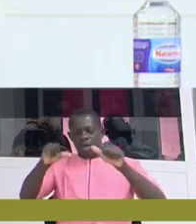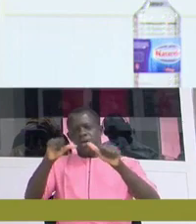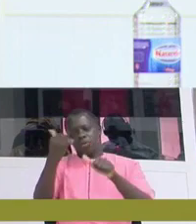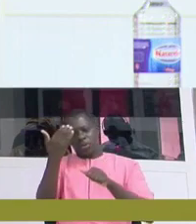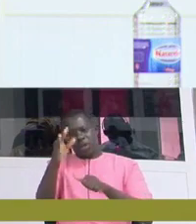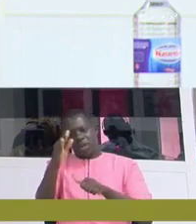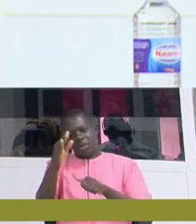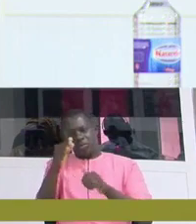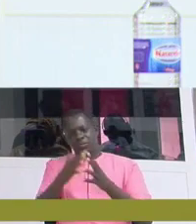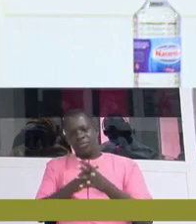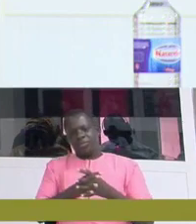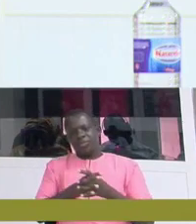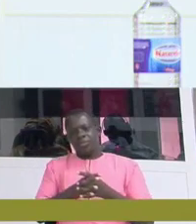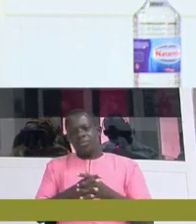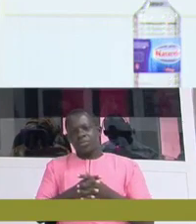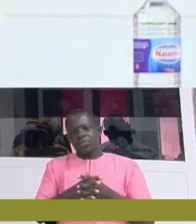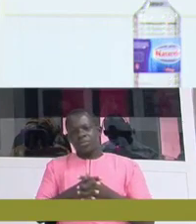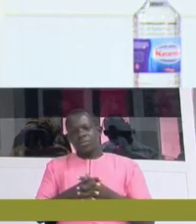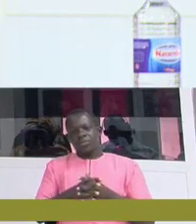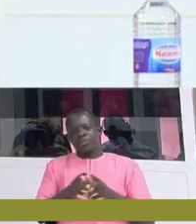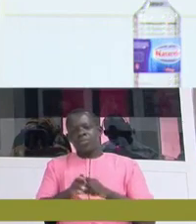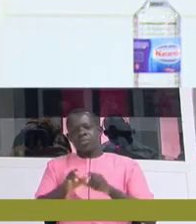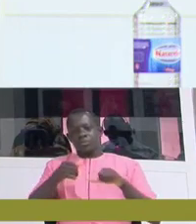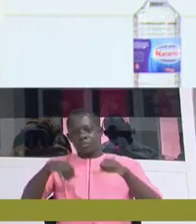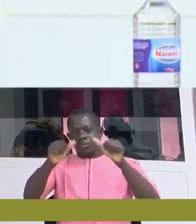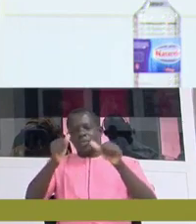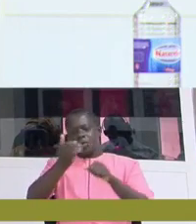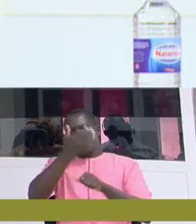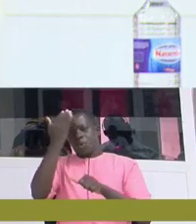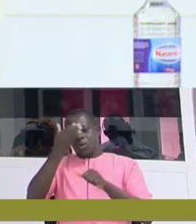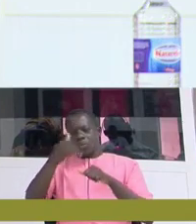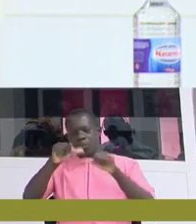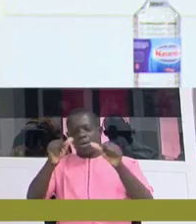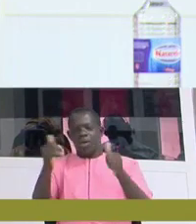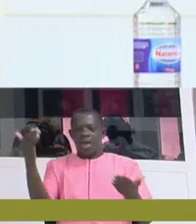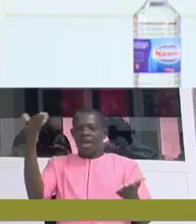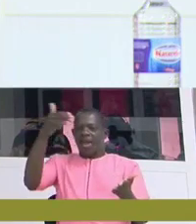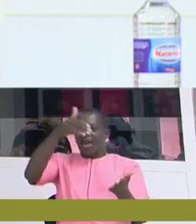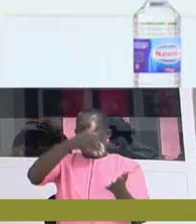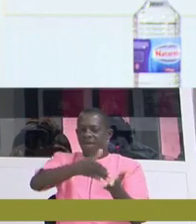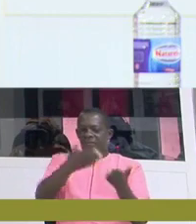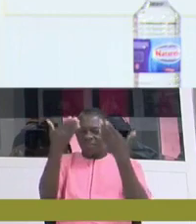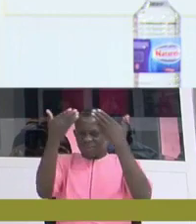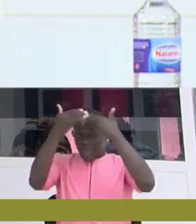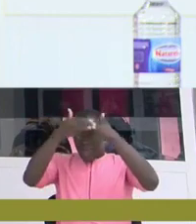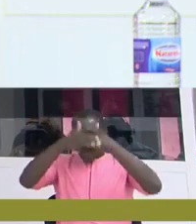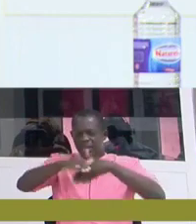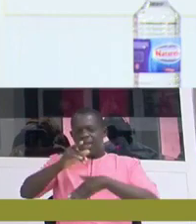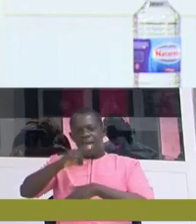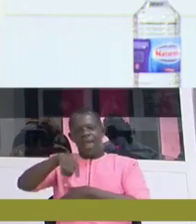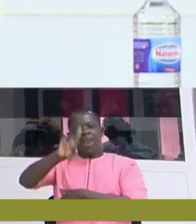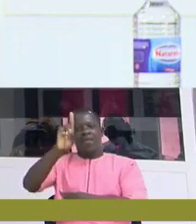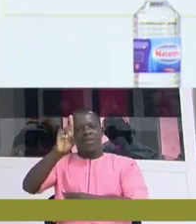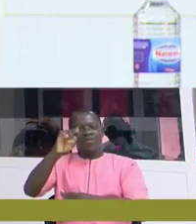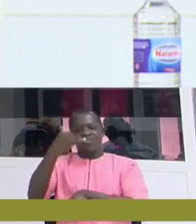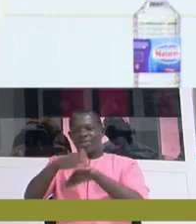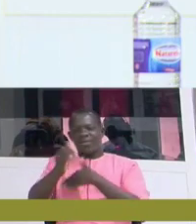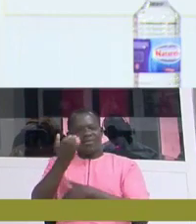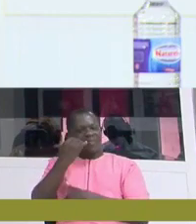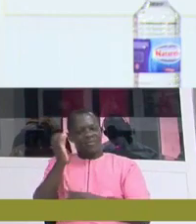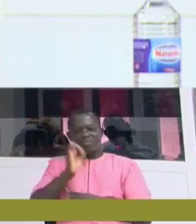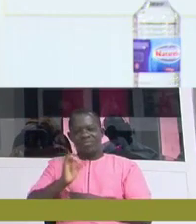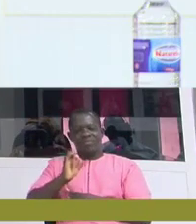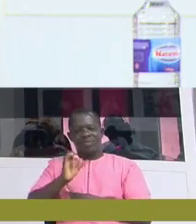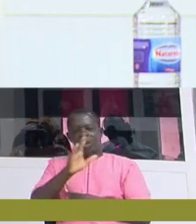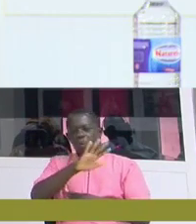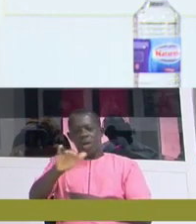from around 10 in the morning. For suto 11 o'clock. Until 11 o'clock at night. Man domorke. I did not eat.